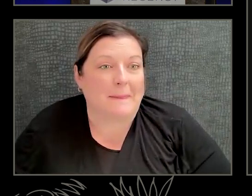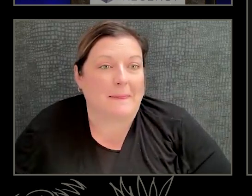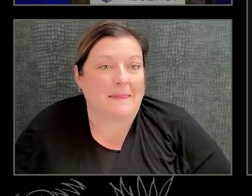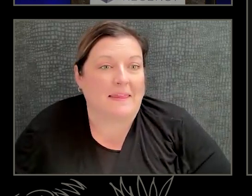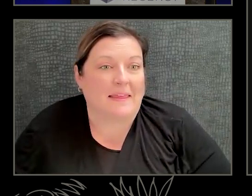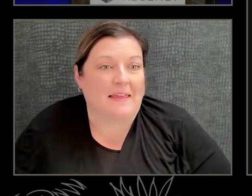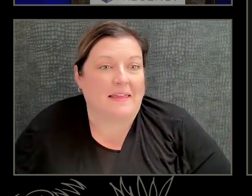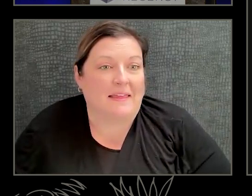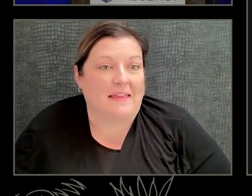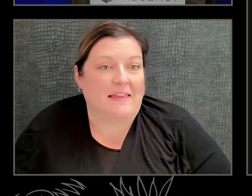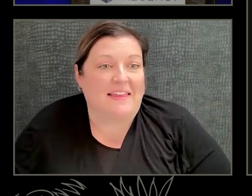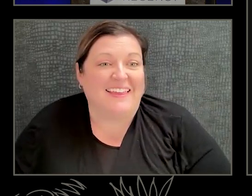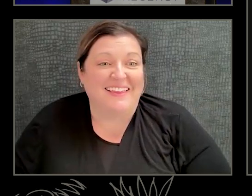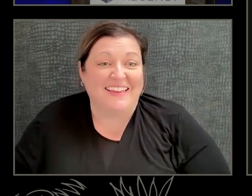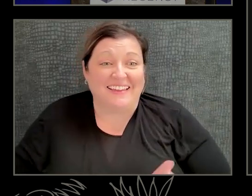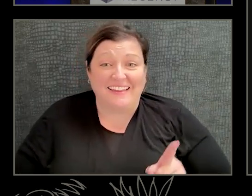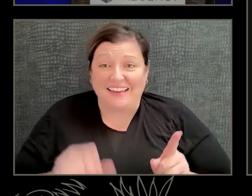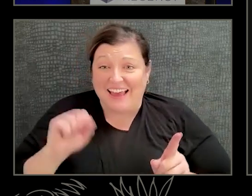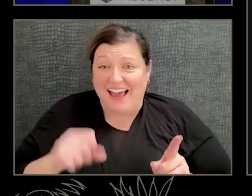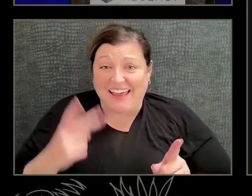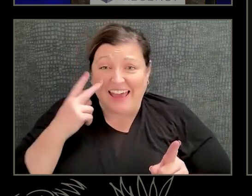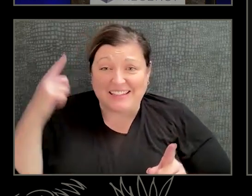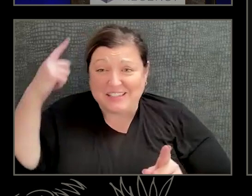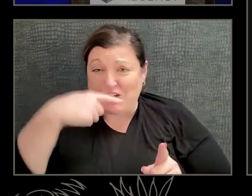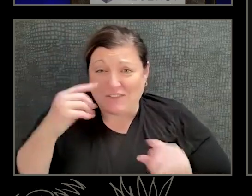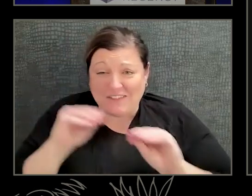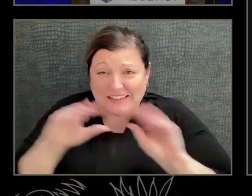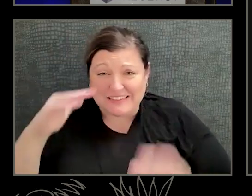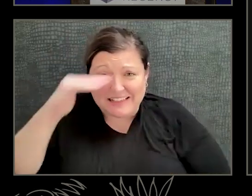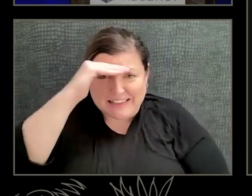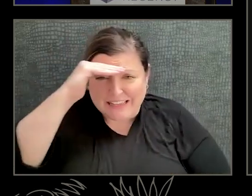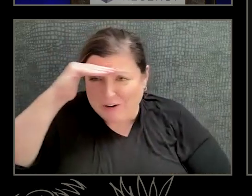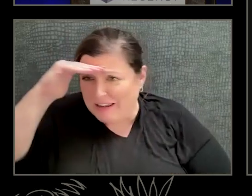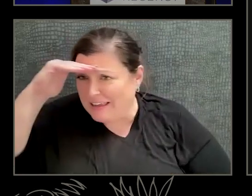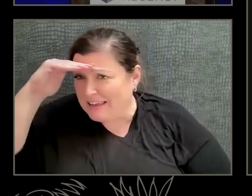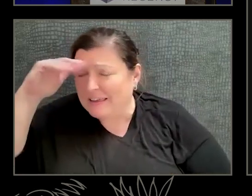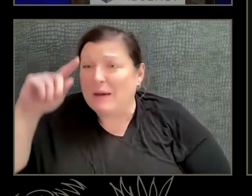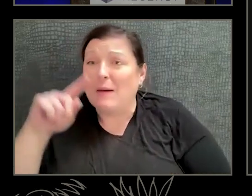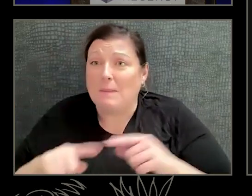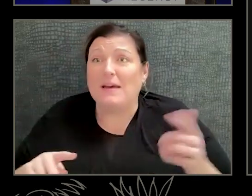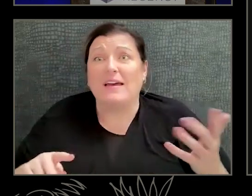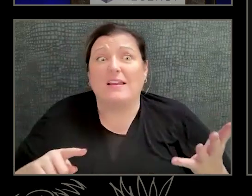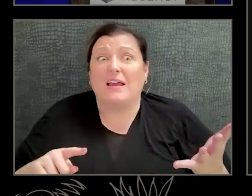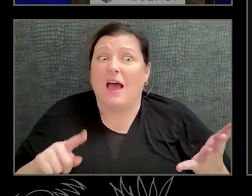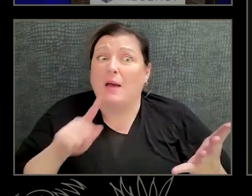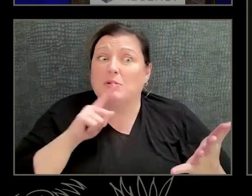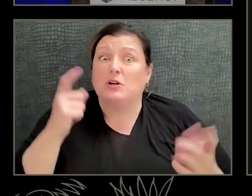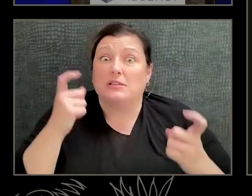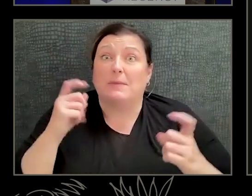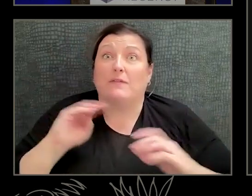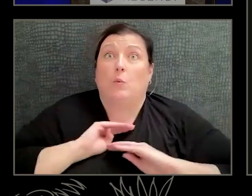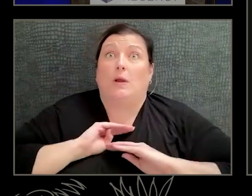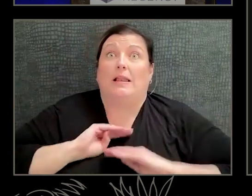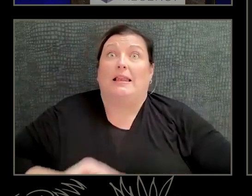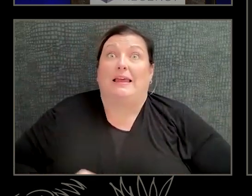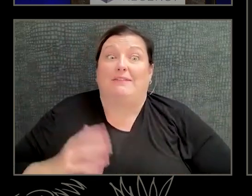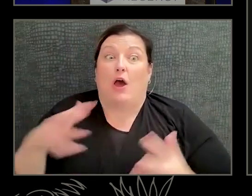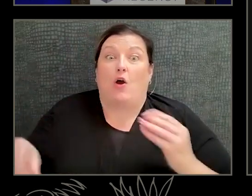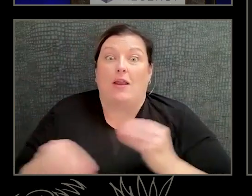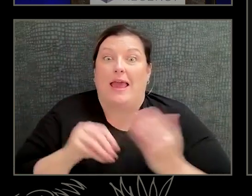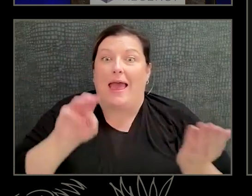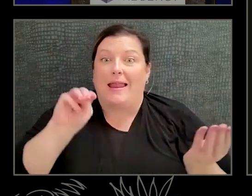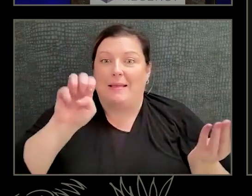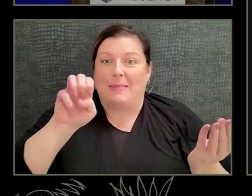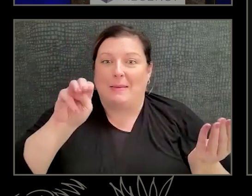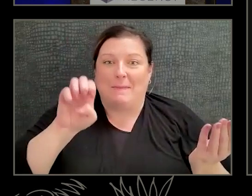Okay, I'm not able to see your faces clearly, but I'm gonna take a shot in the dark and say some of you look very relieved because I've already added this meme on